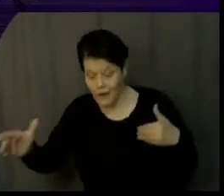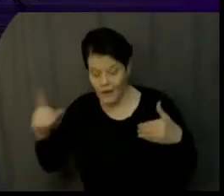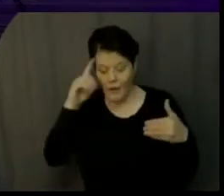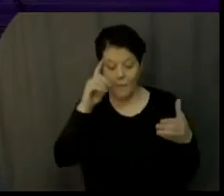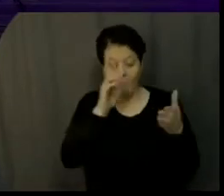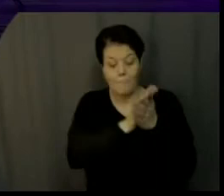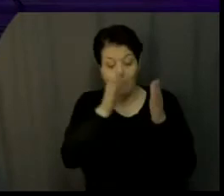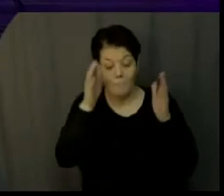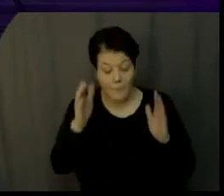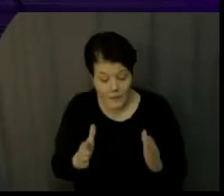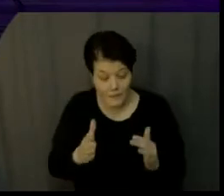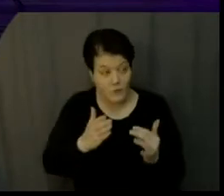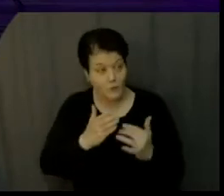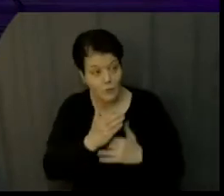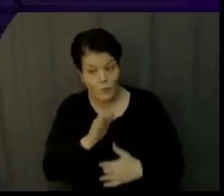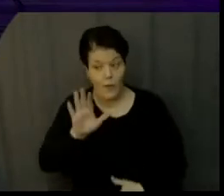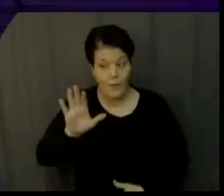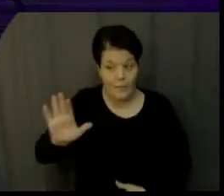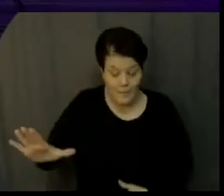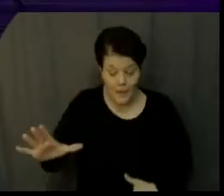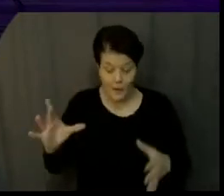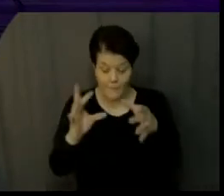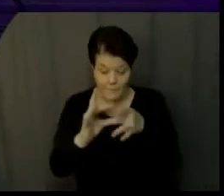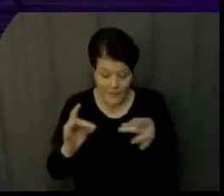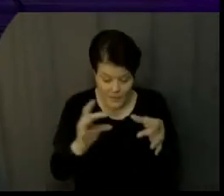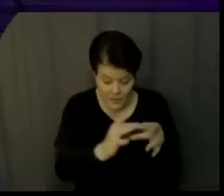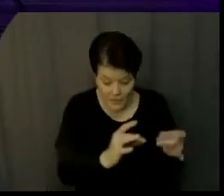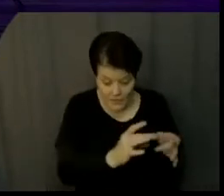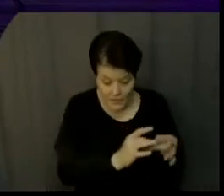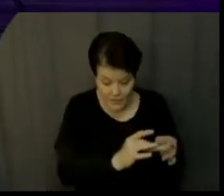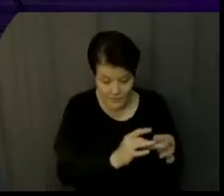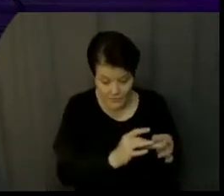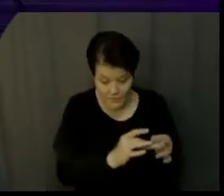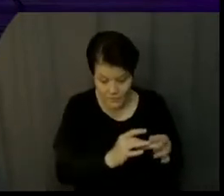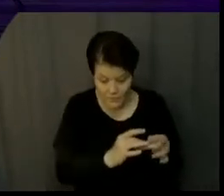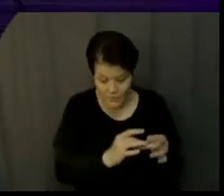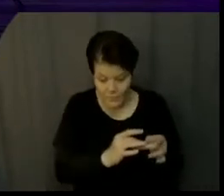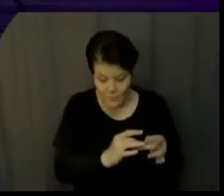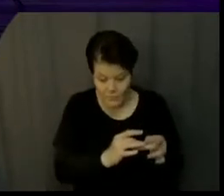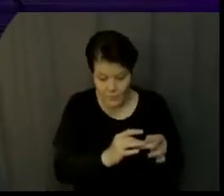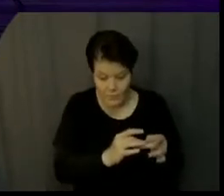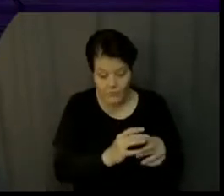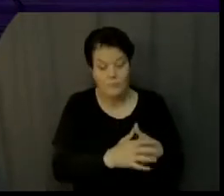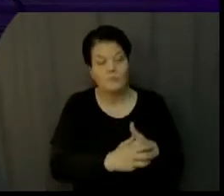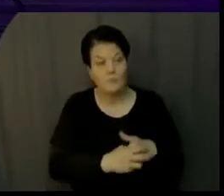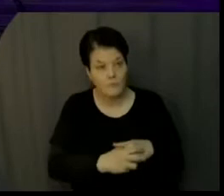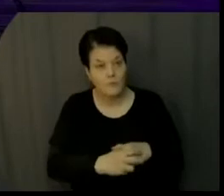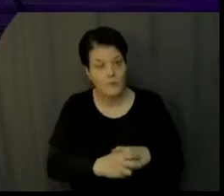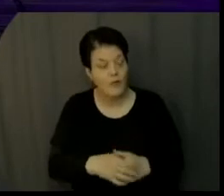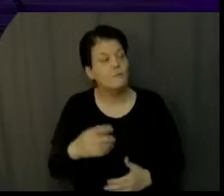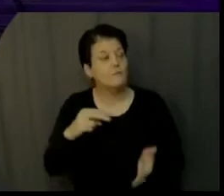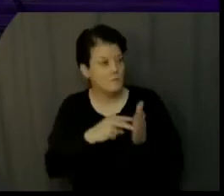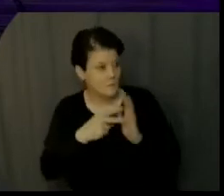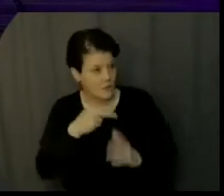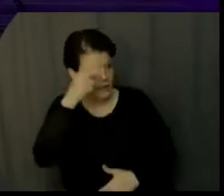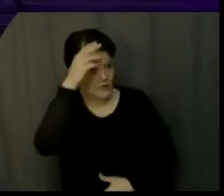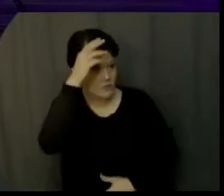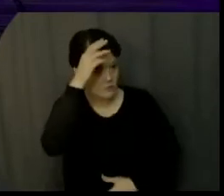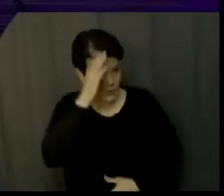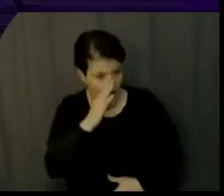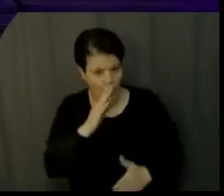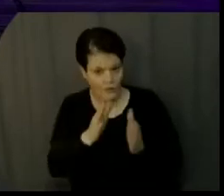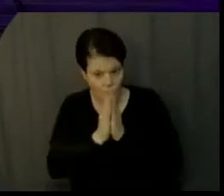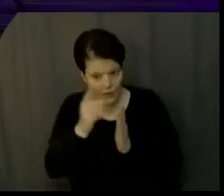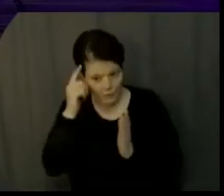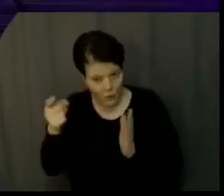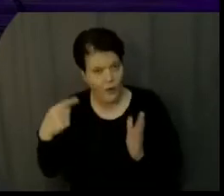not only for these disciples, but also for all who ever believe in me through their message. So he's praying for us. I pray that they will